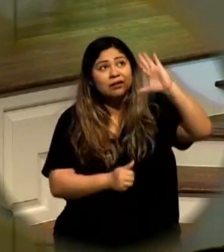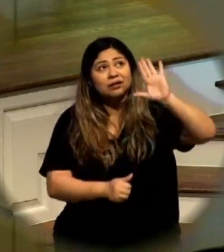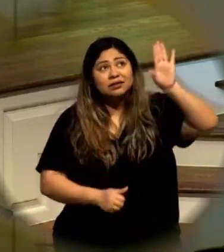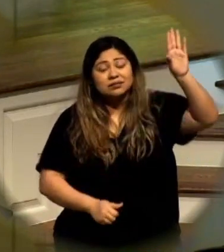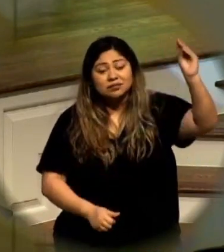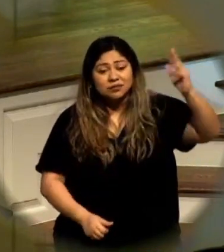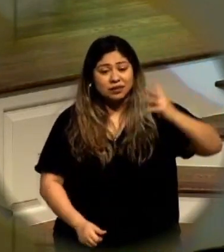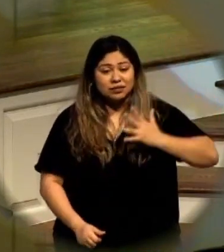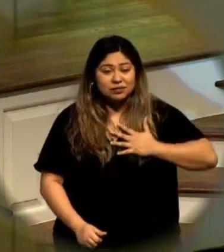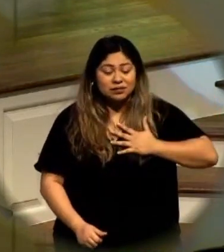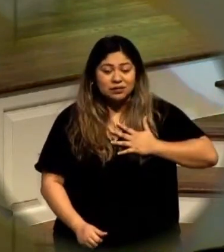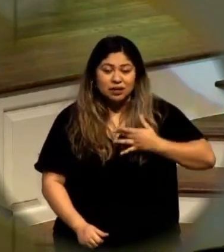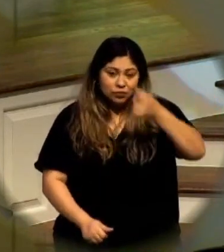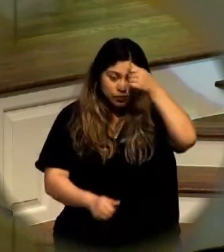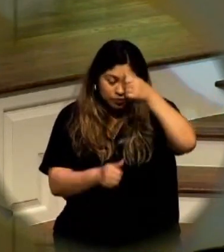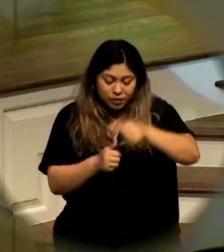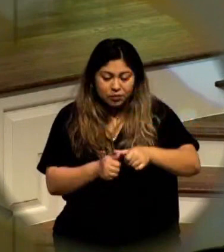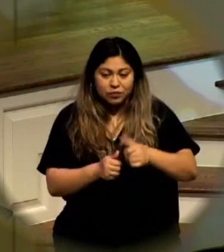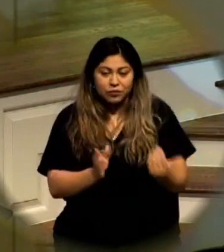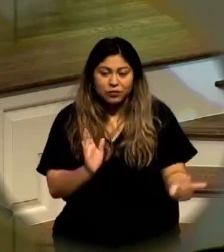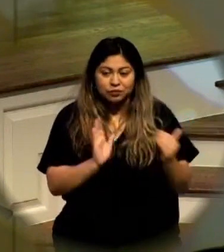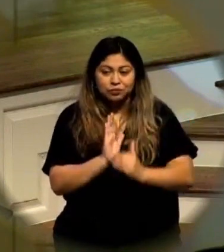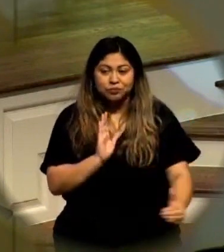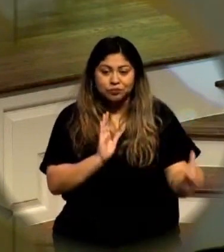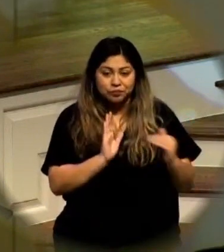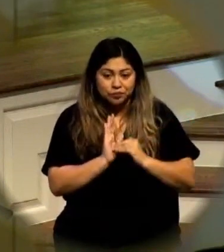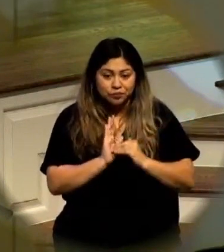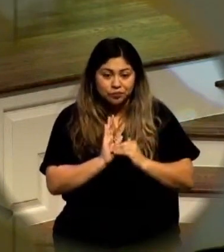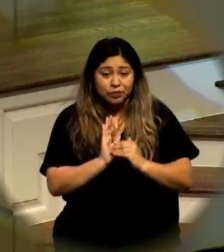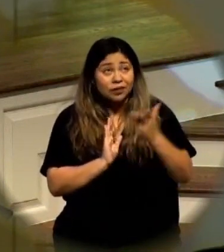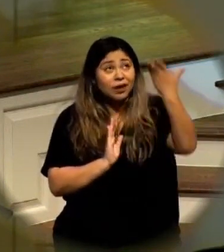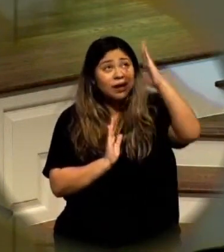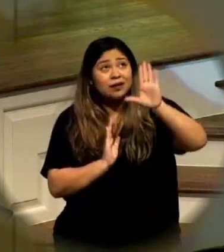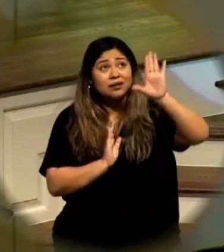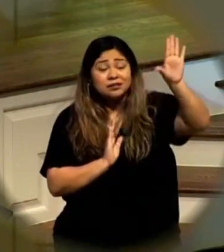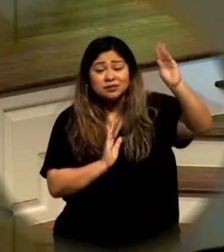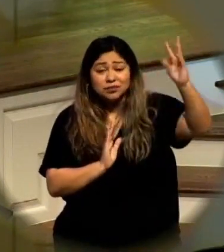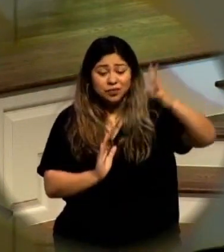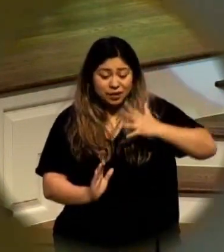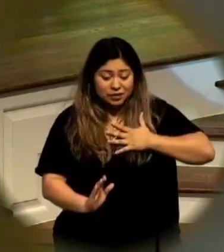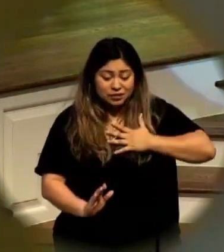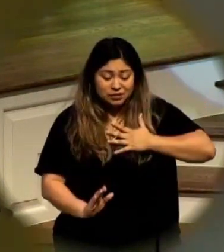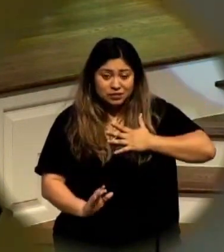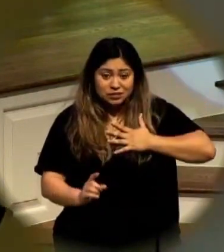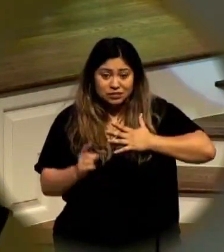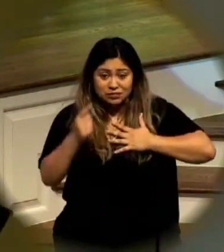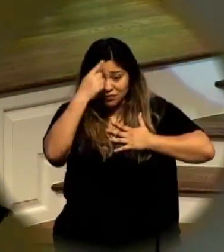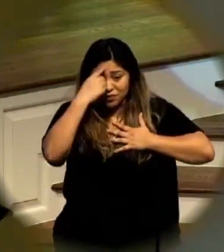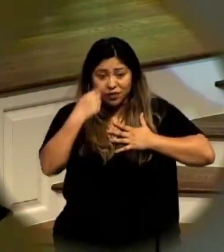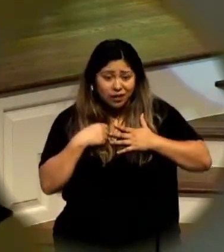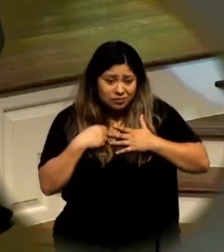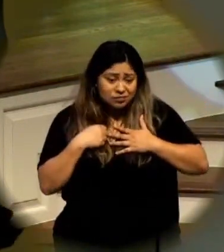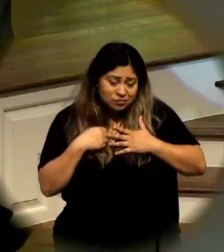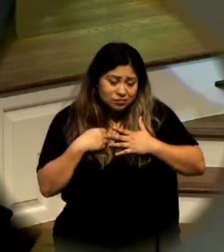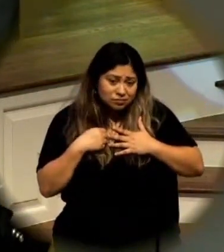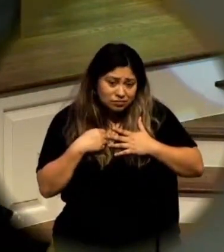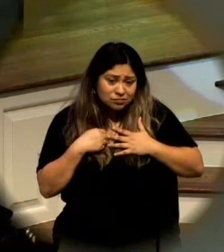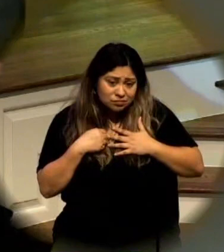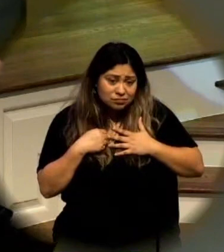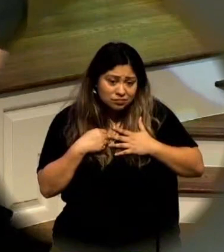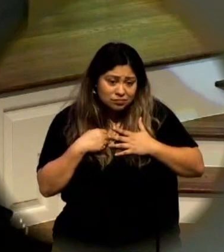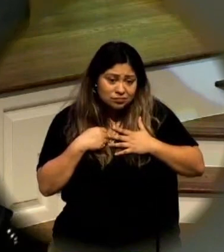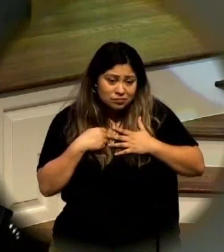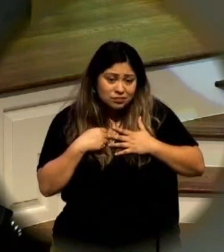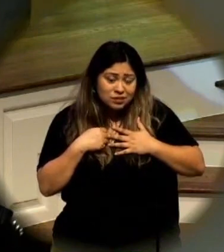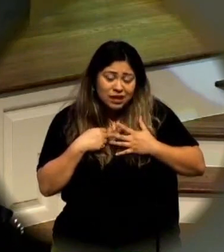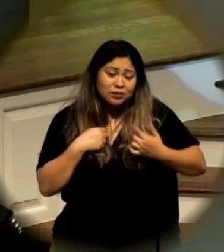to constantly remember God's grace is for us when we